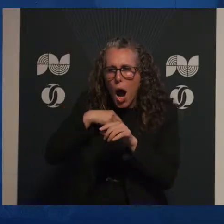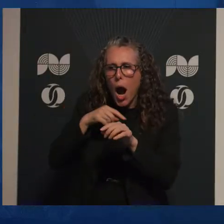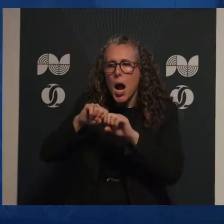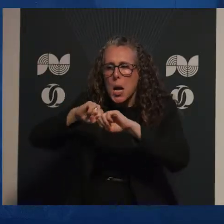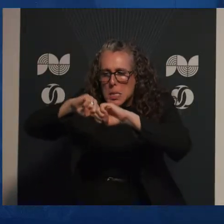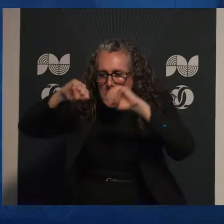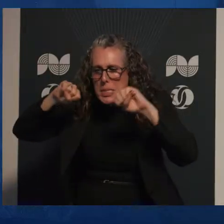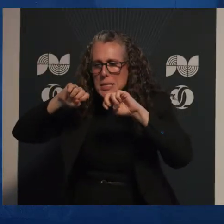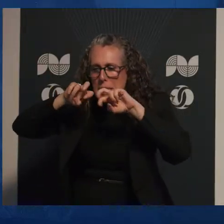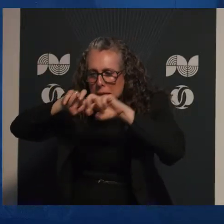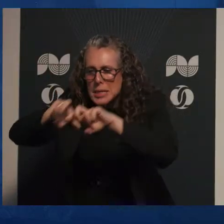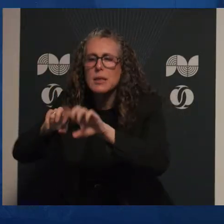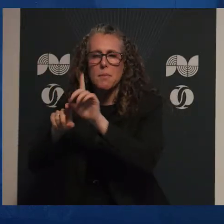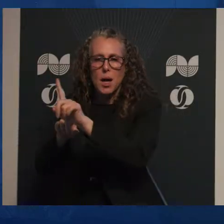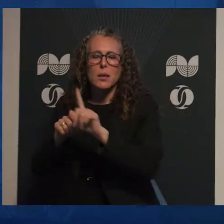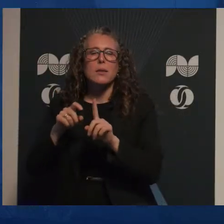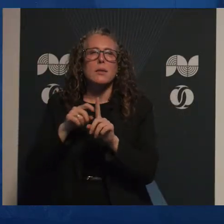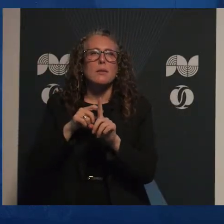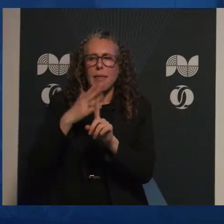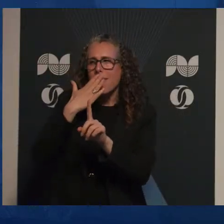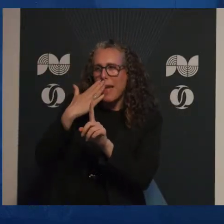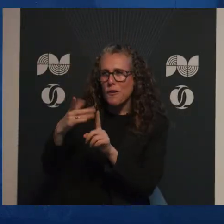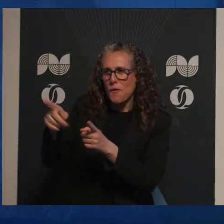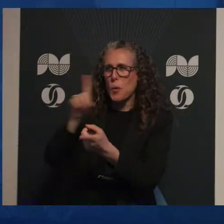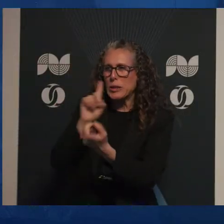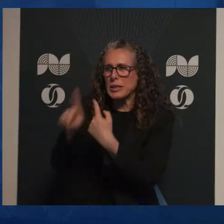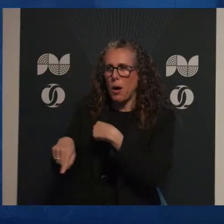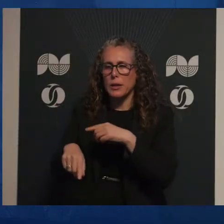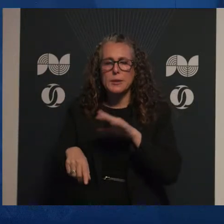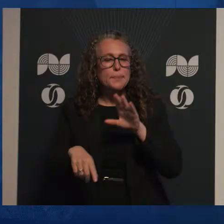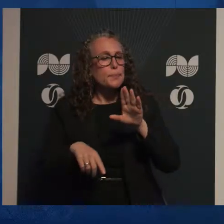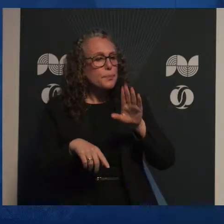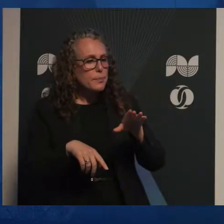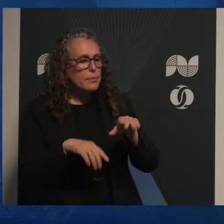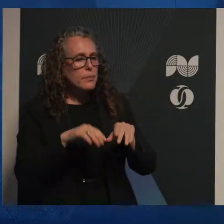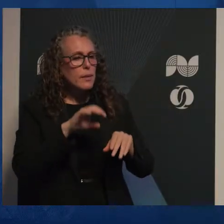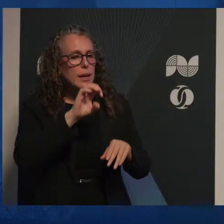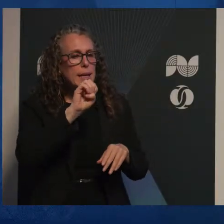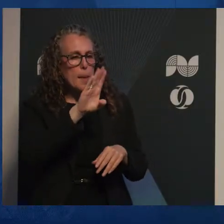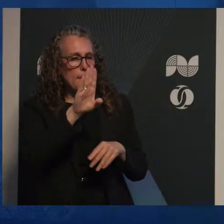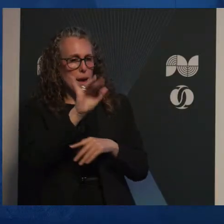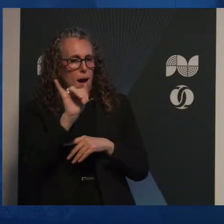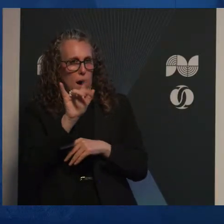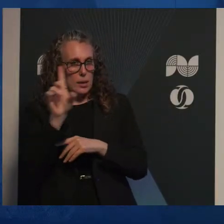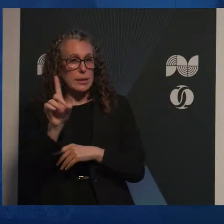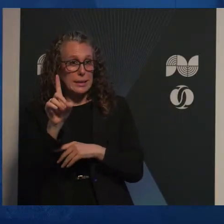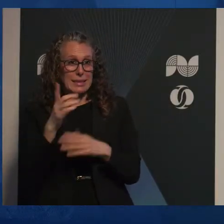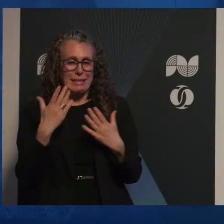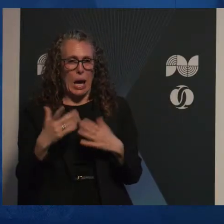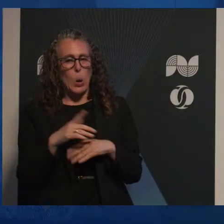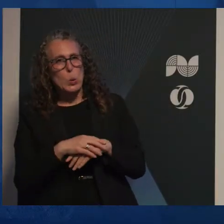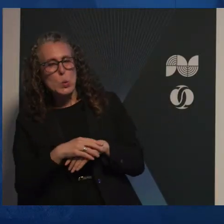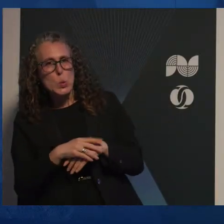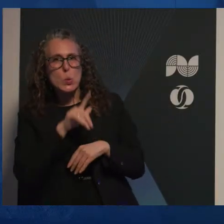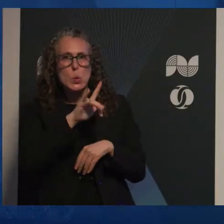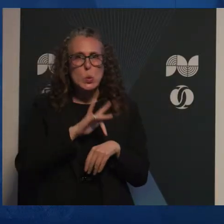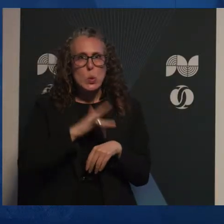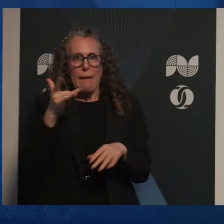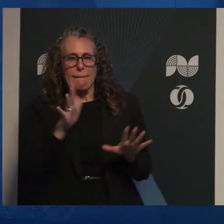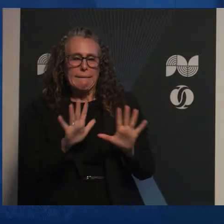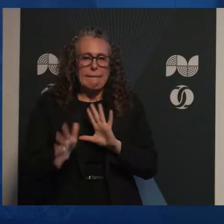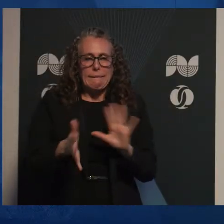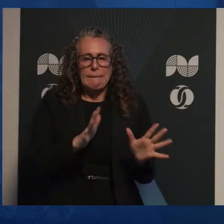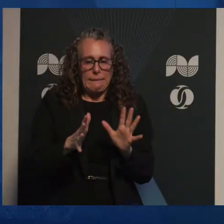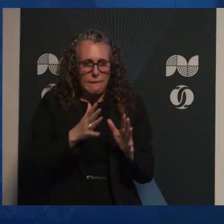very much for that. Mark, I was saying that the EBRD perhaps is in one of the most delicate positions. So let's hear the